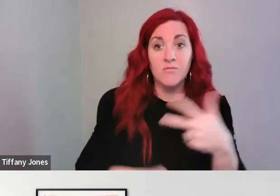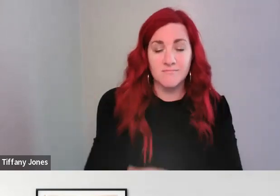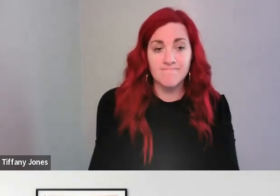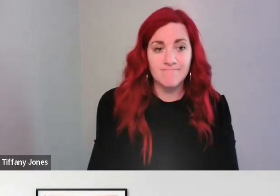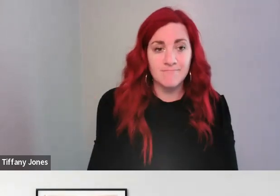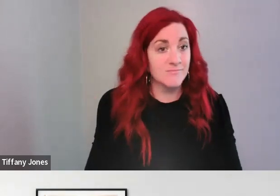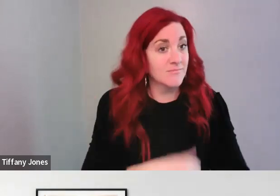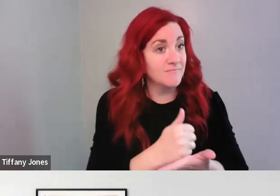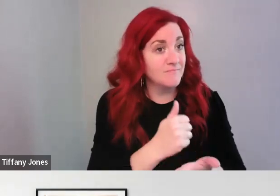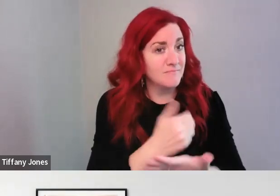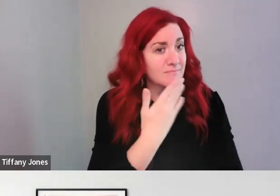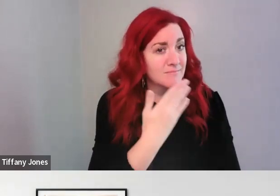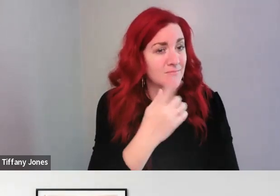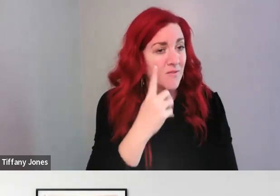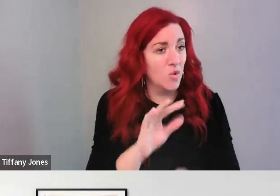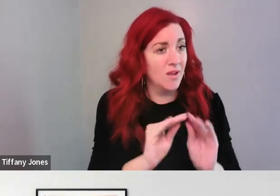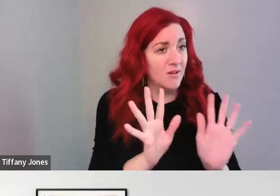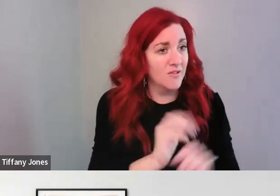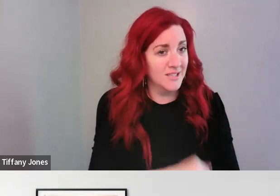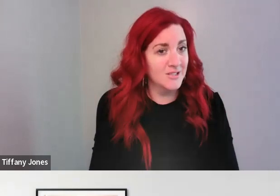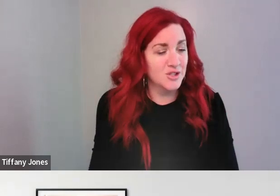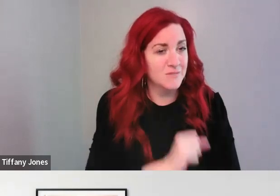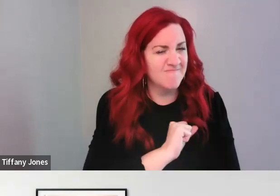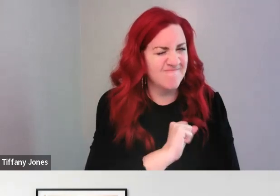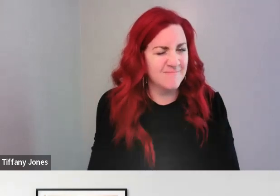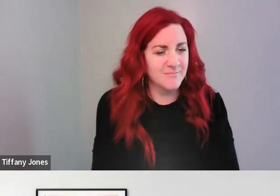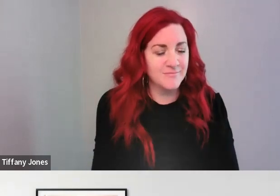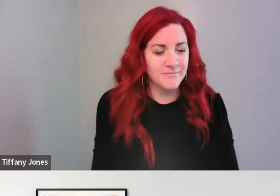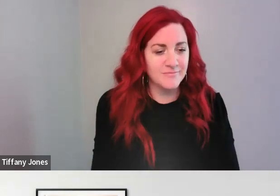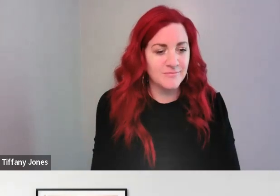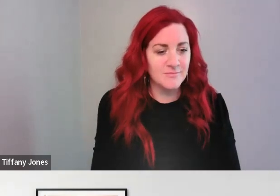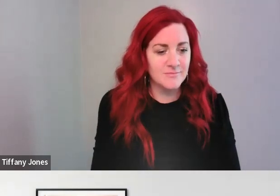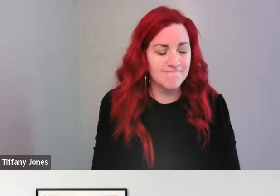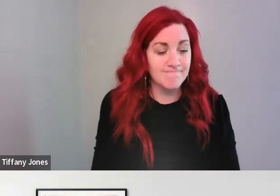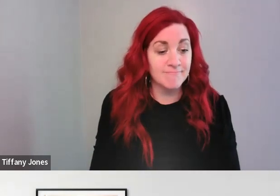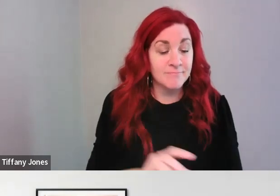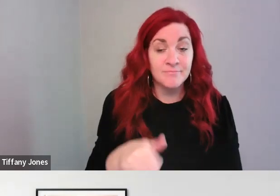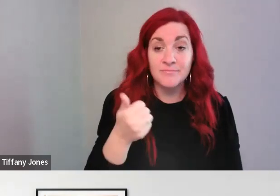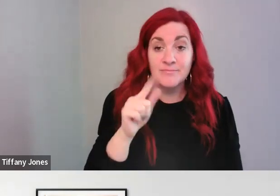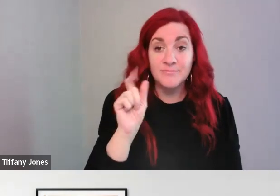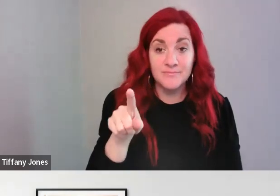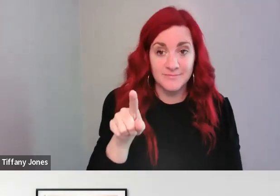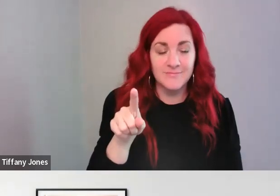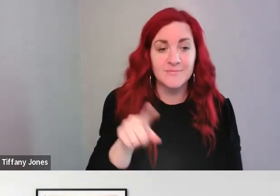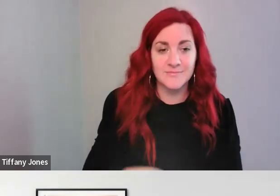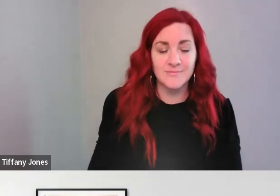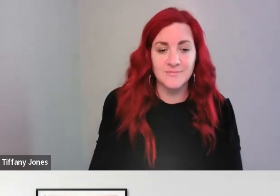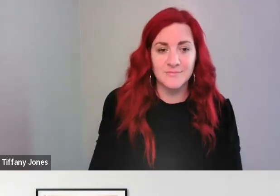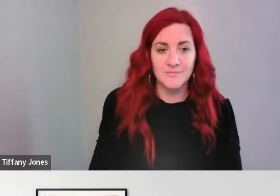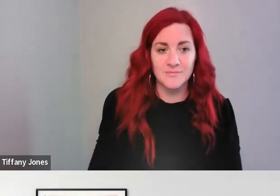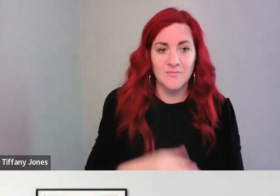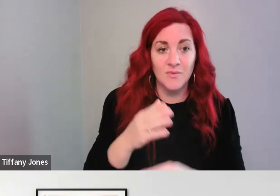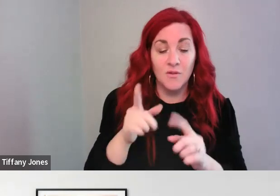That is helpful. Thank you for that clarification. Another question that I have that